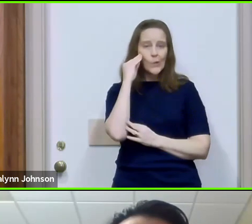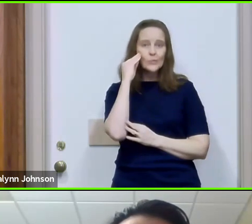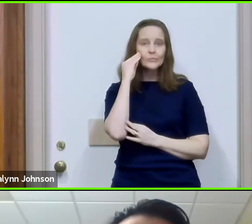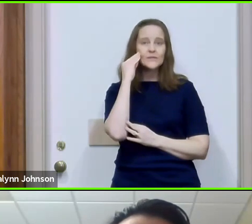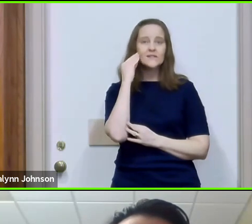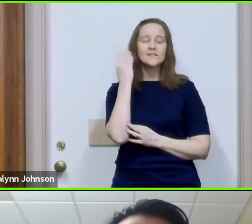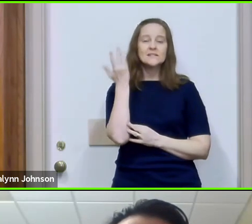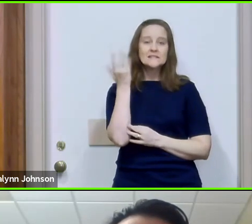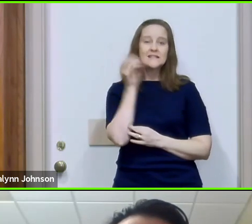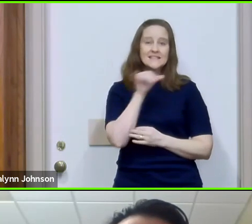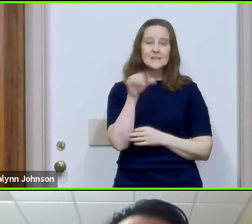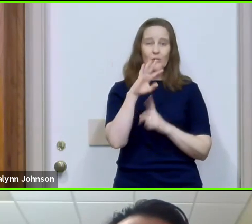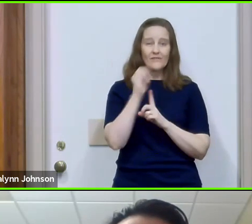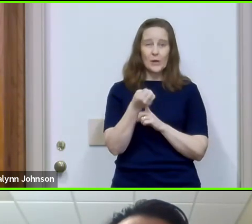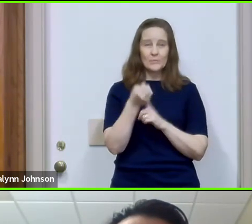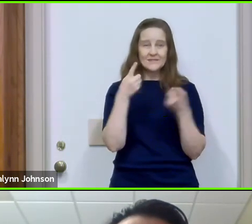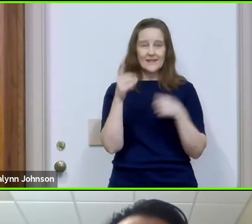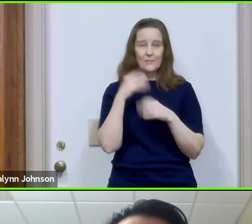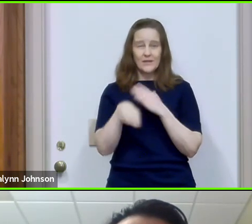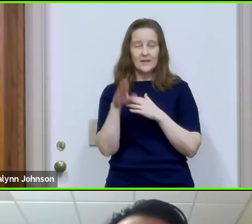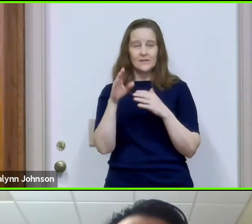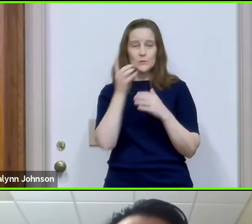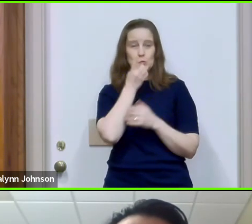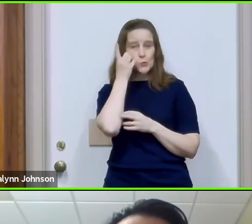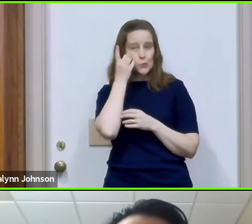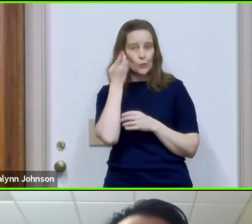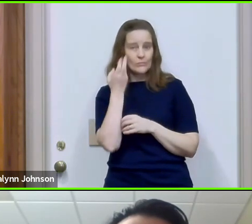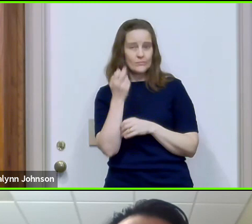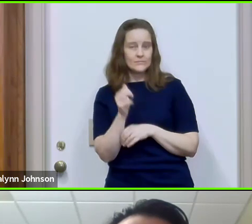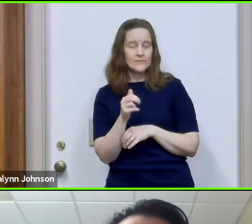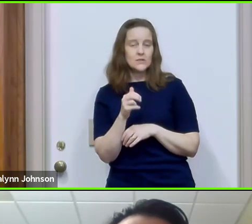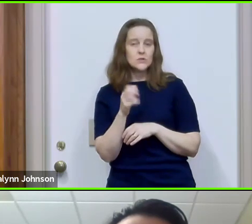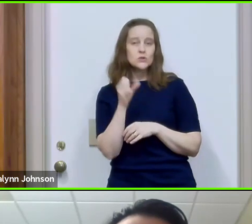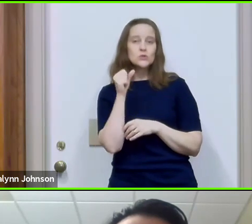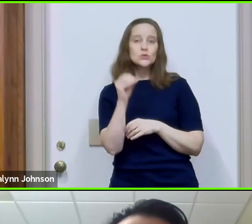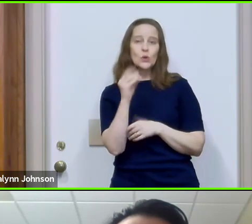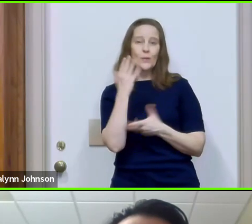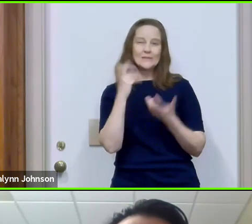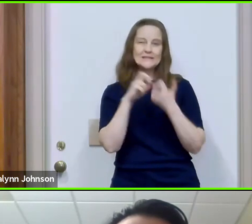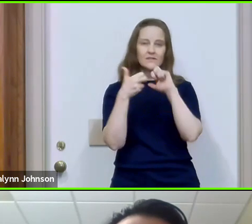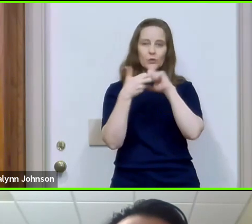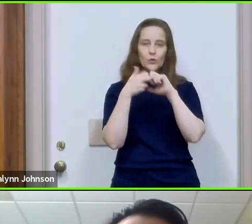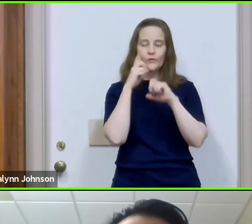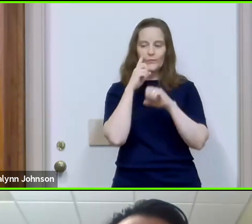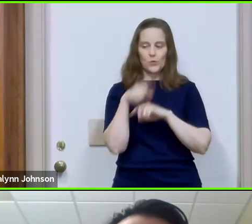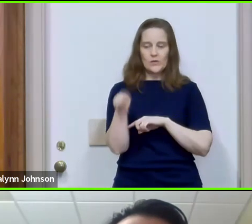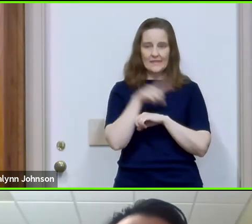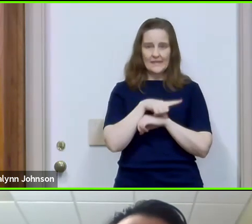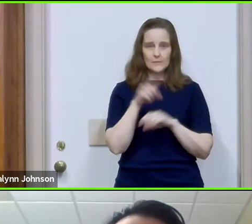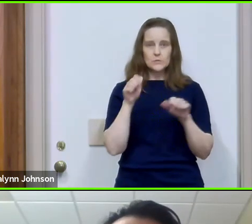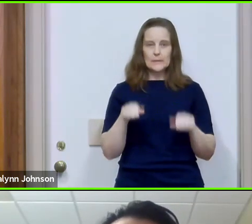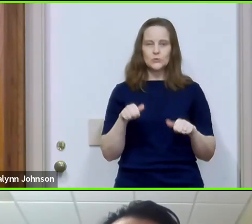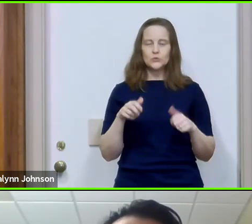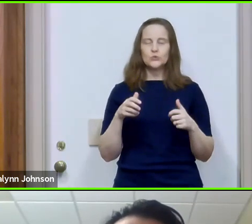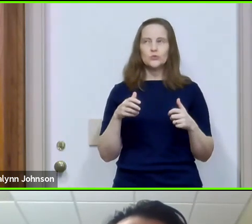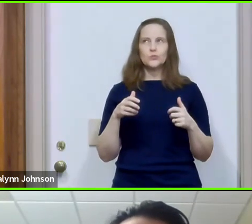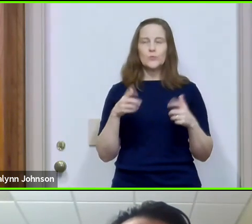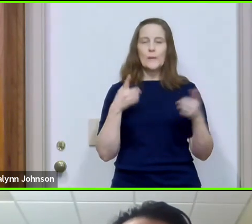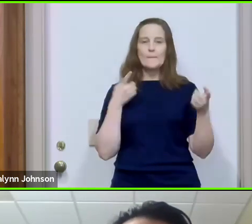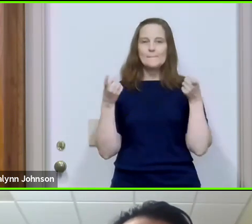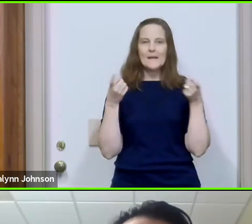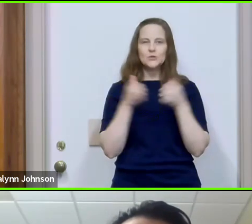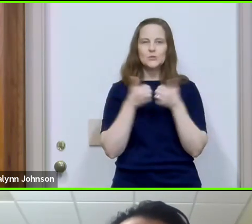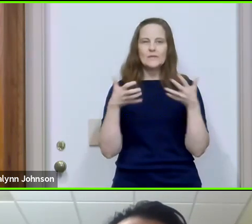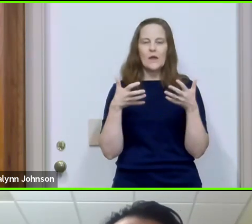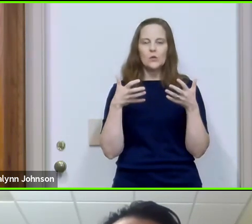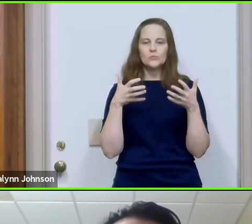similar environments can exist within the residence halls. So much more difficult, I think, for them to be able to manage without coming